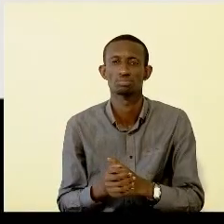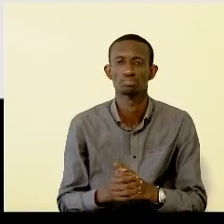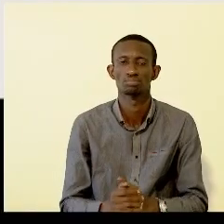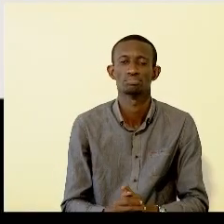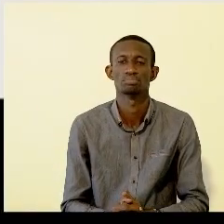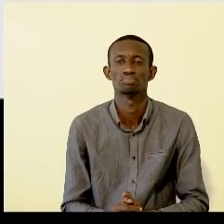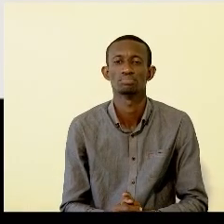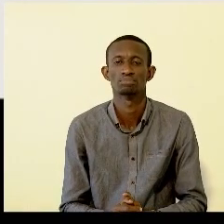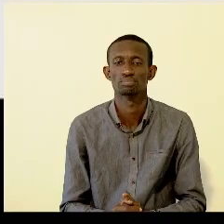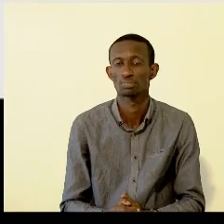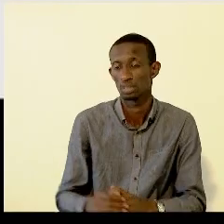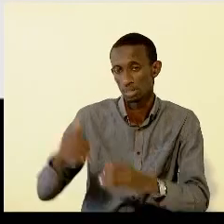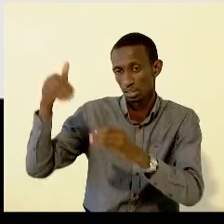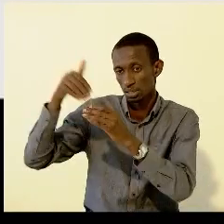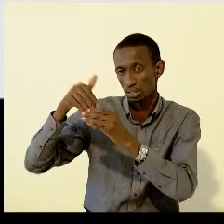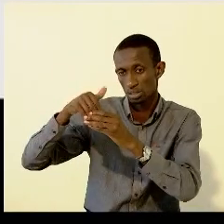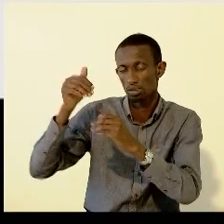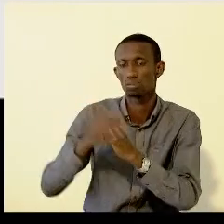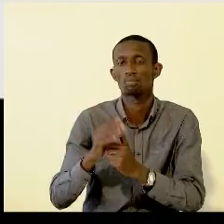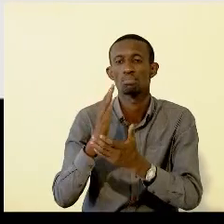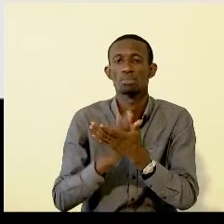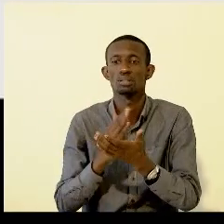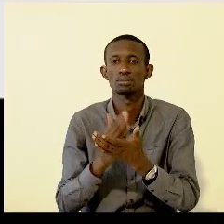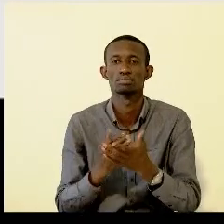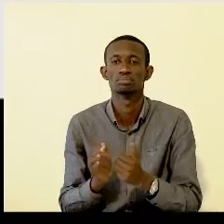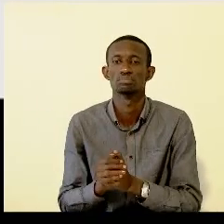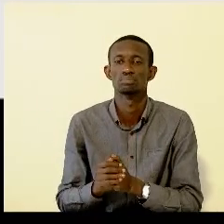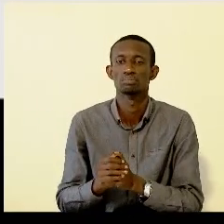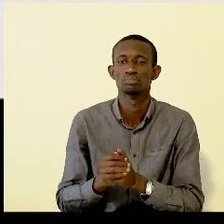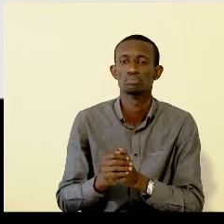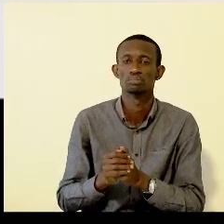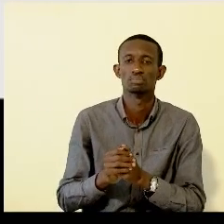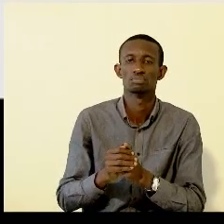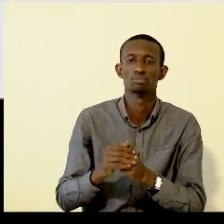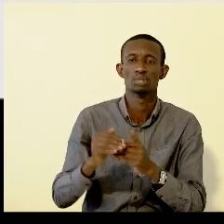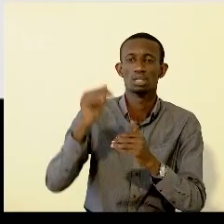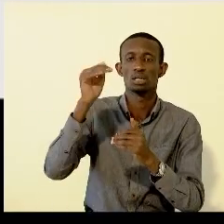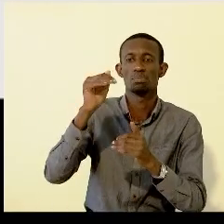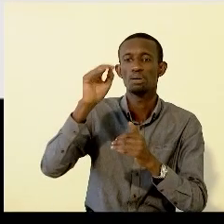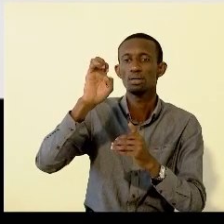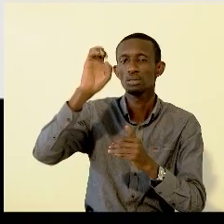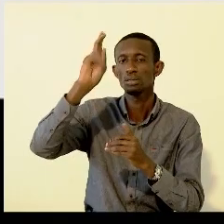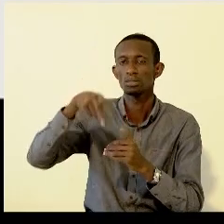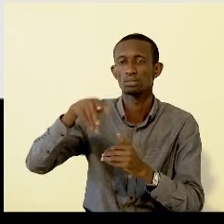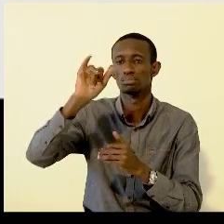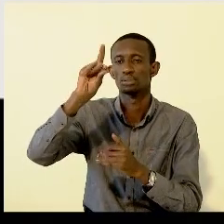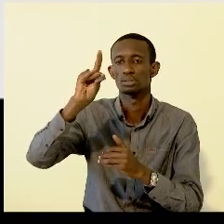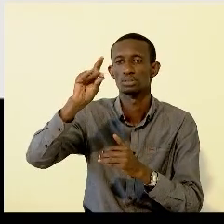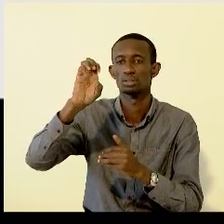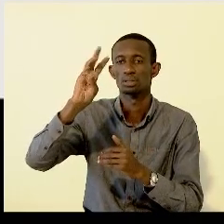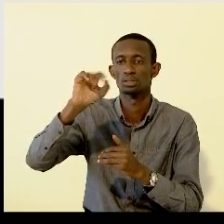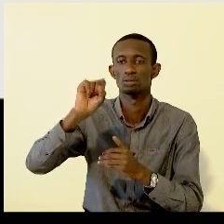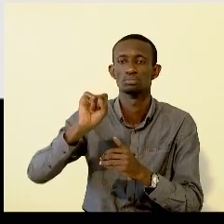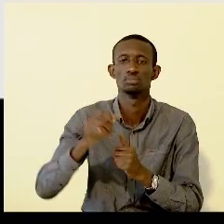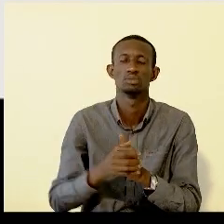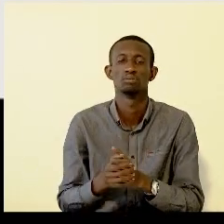internal part of the leaf, we can see there is an upper epidermis. That means this is